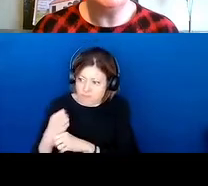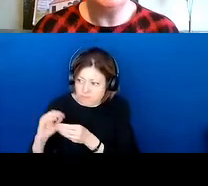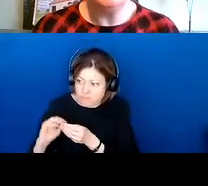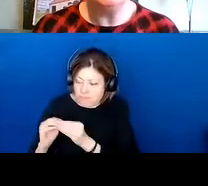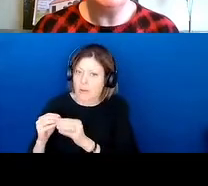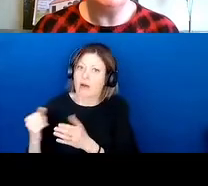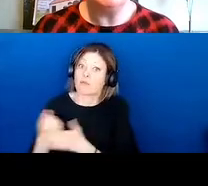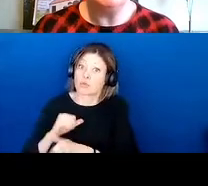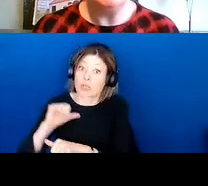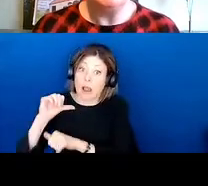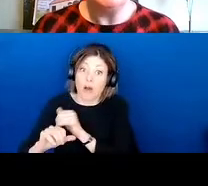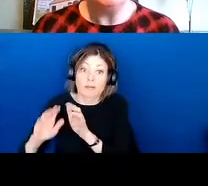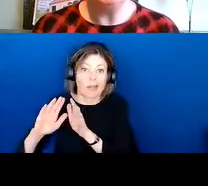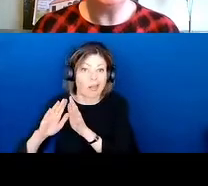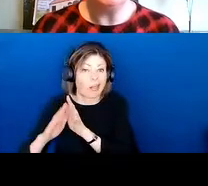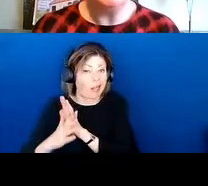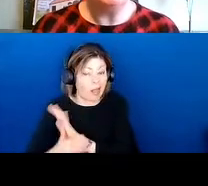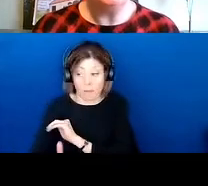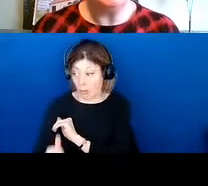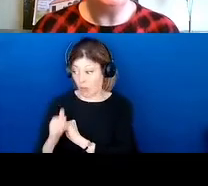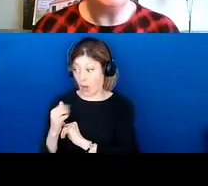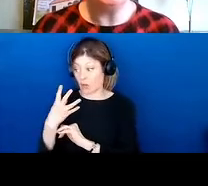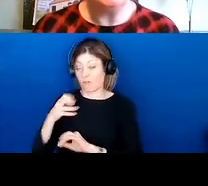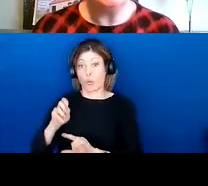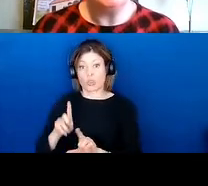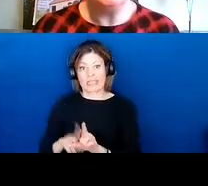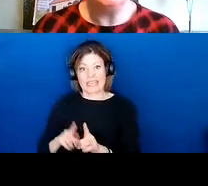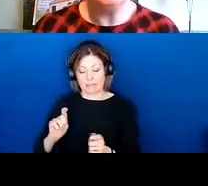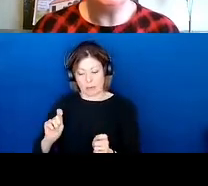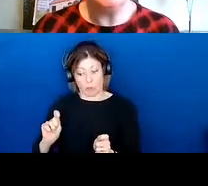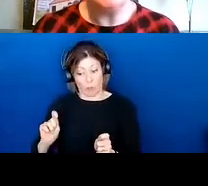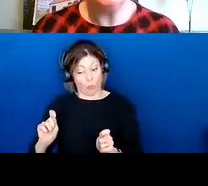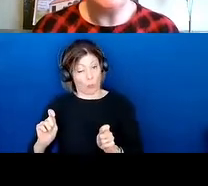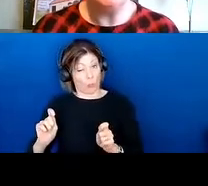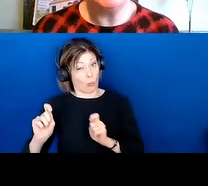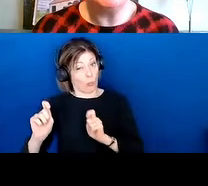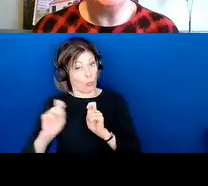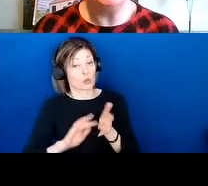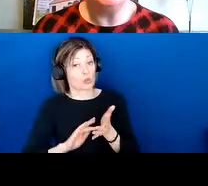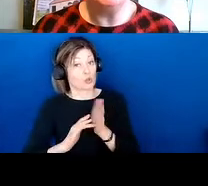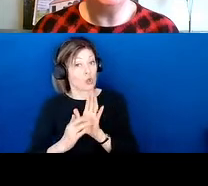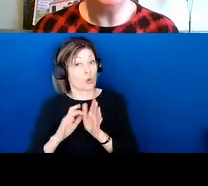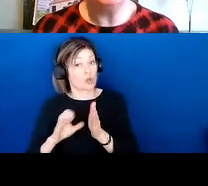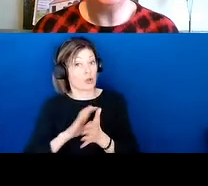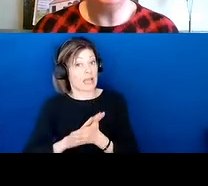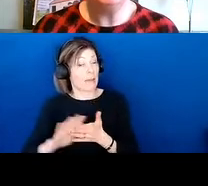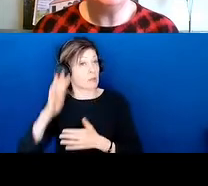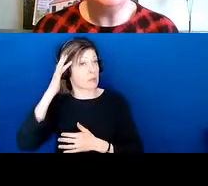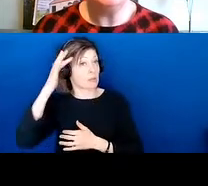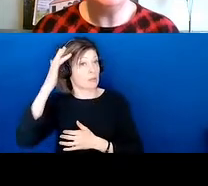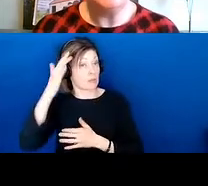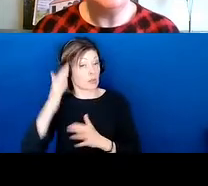years to mirror his vision of the perfect English landscape garden.